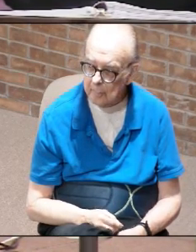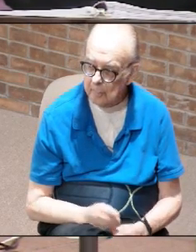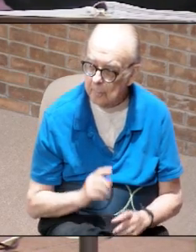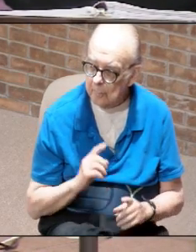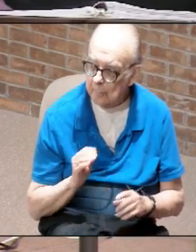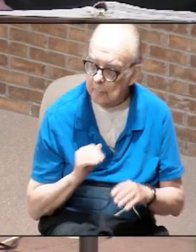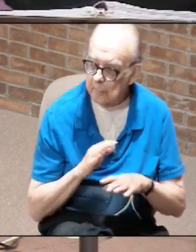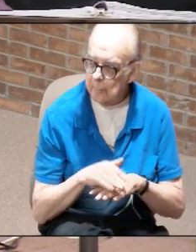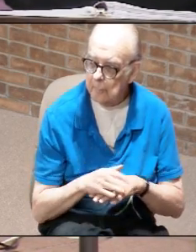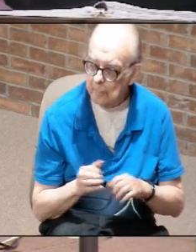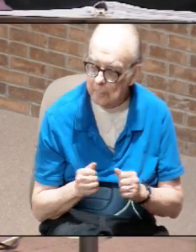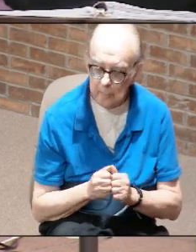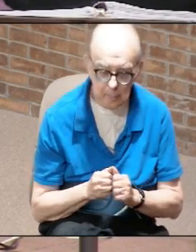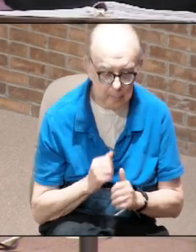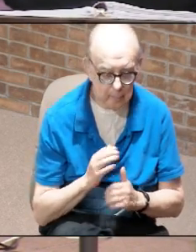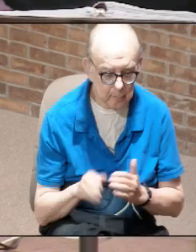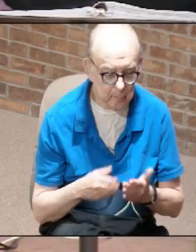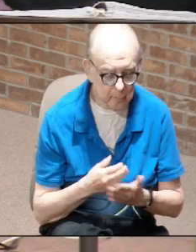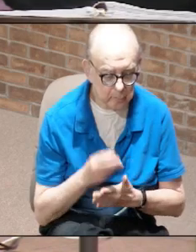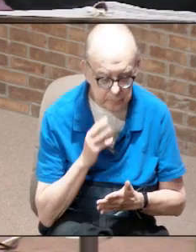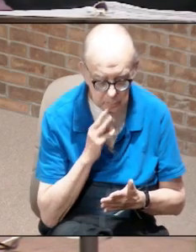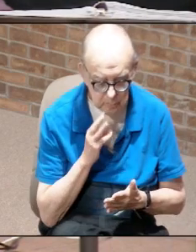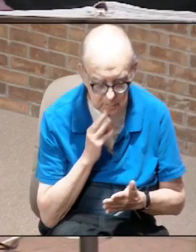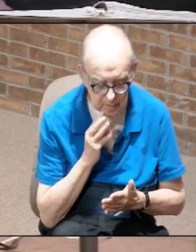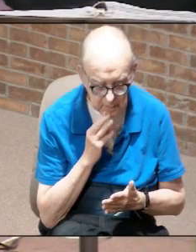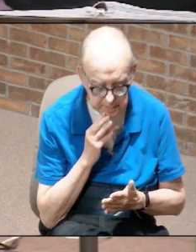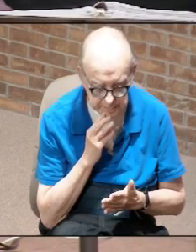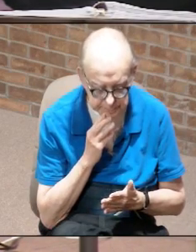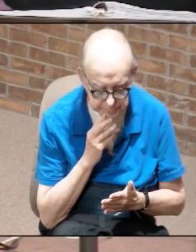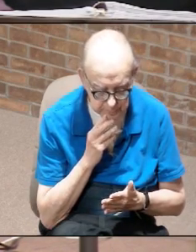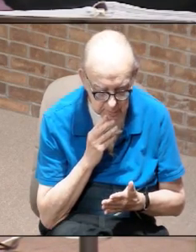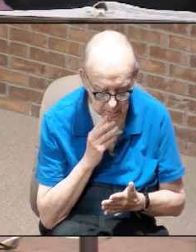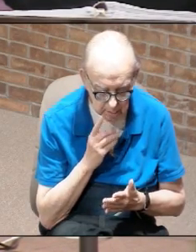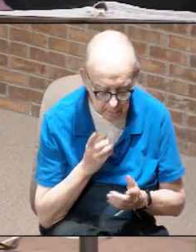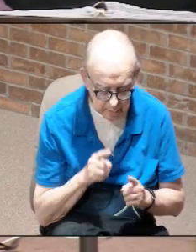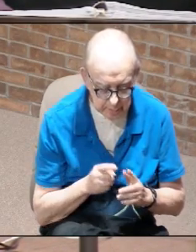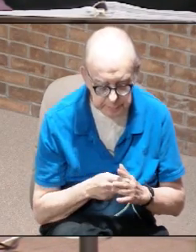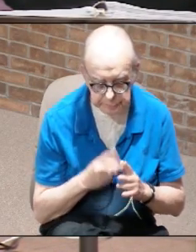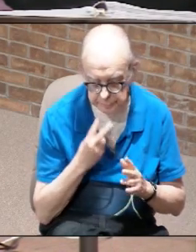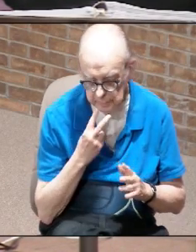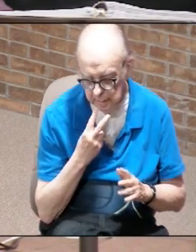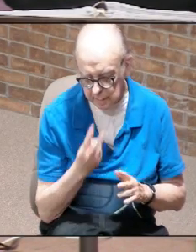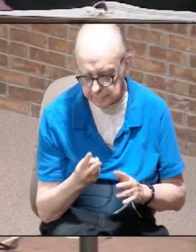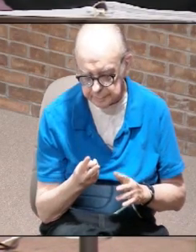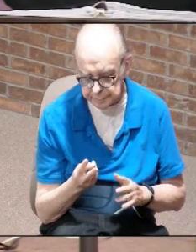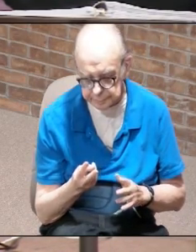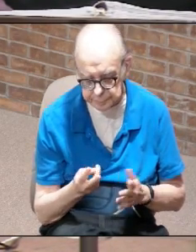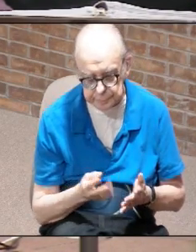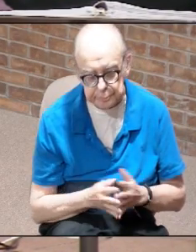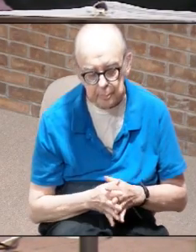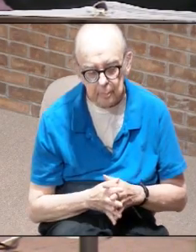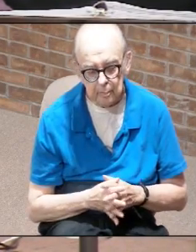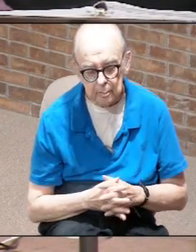It will overflow with all of the new wine, as he begins to say. So when we begin to look at this,